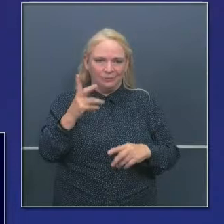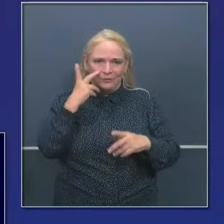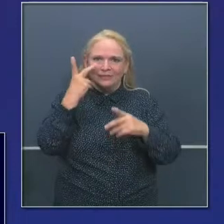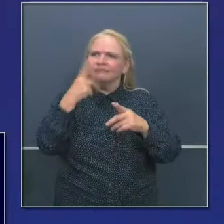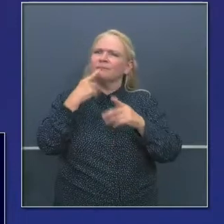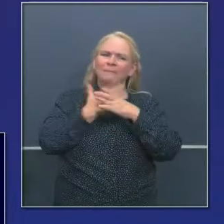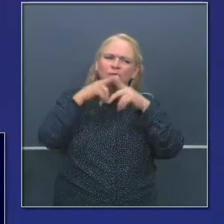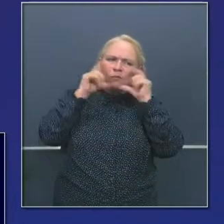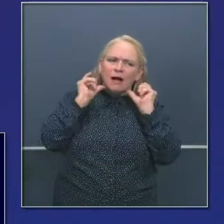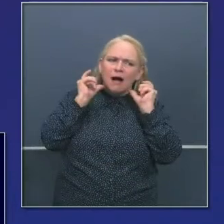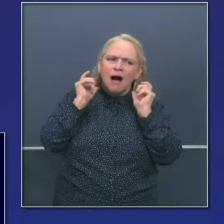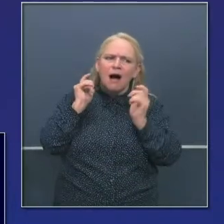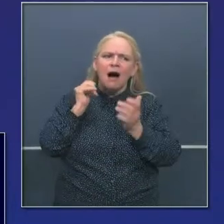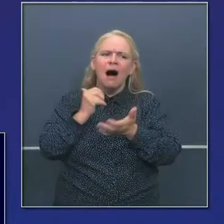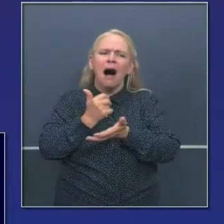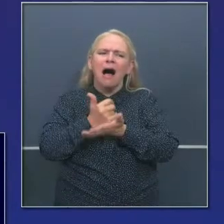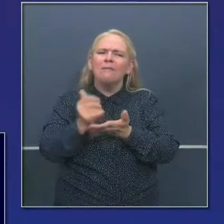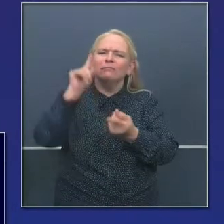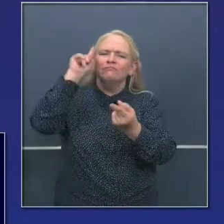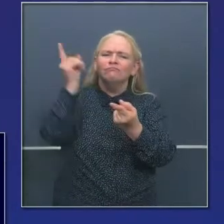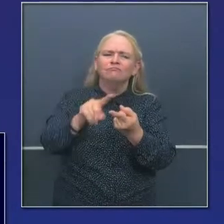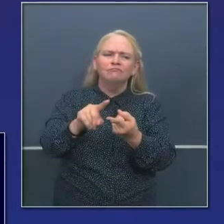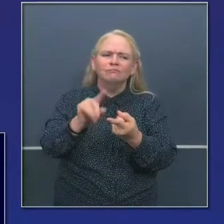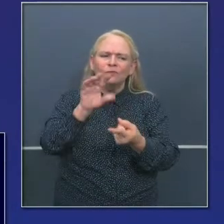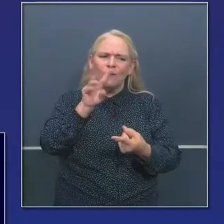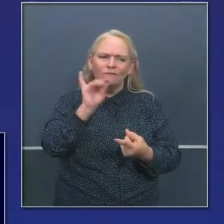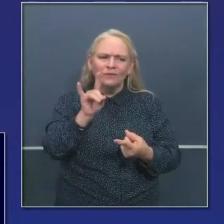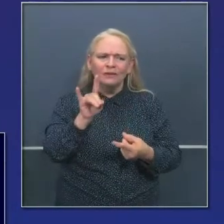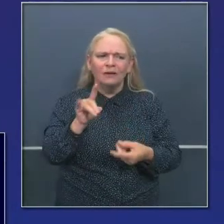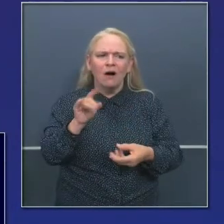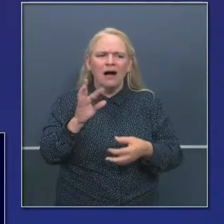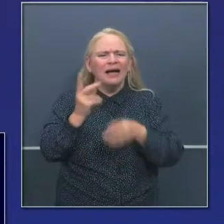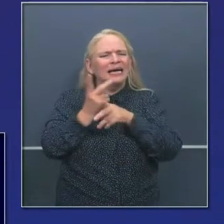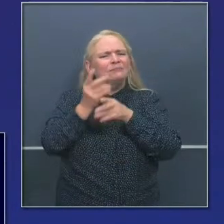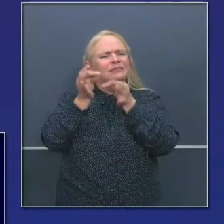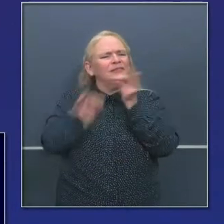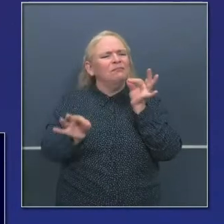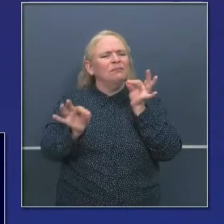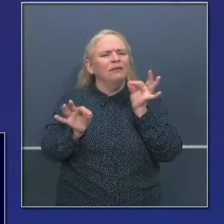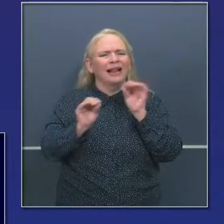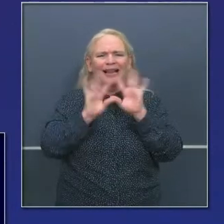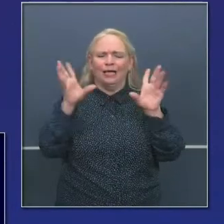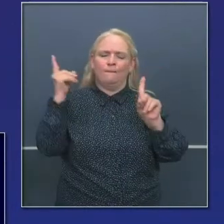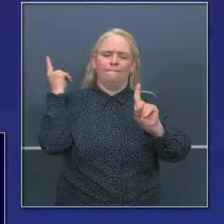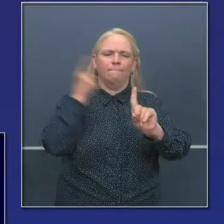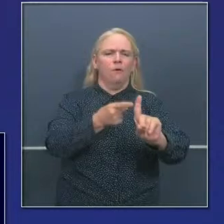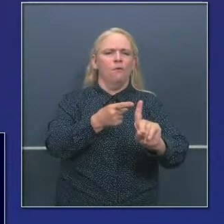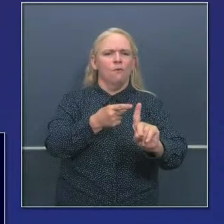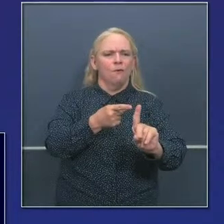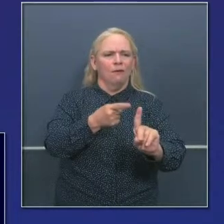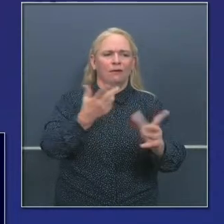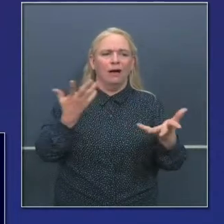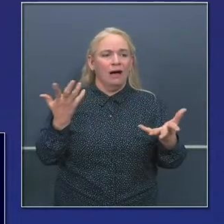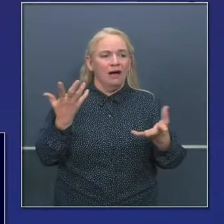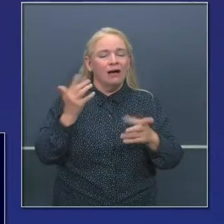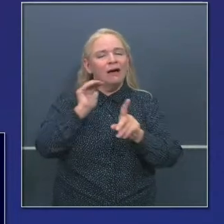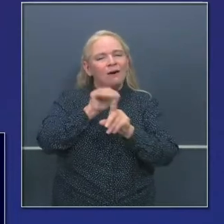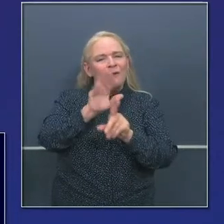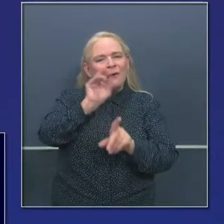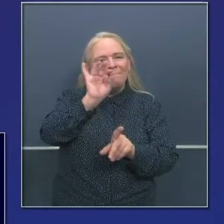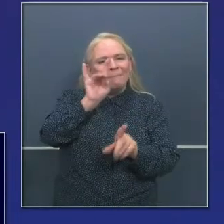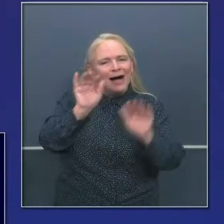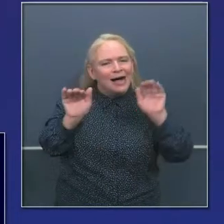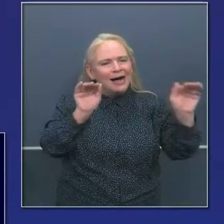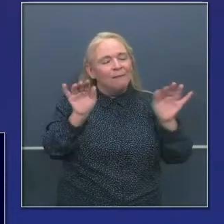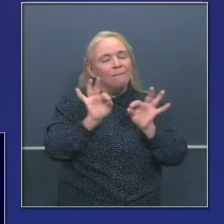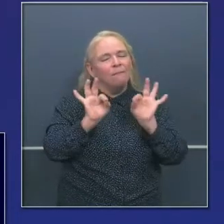spread, trying to make this as simplistic as we can, but as pointed as we can, as a reminder of the